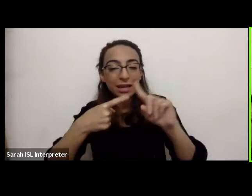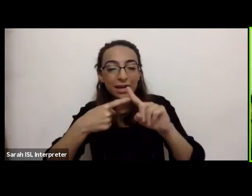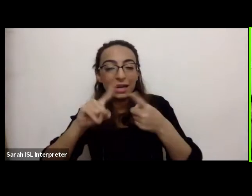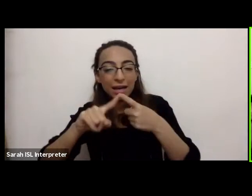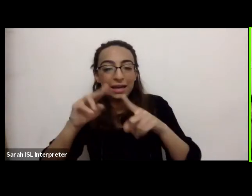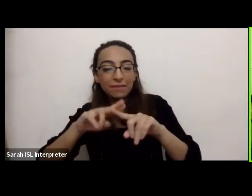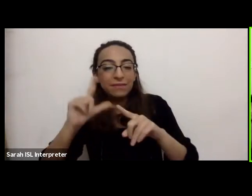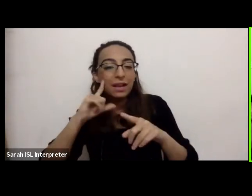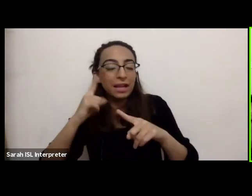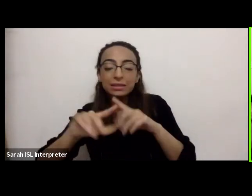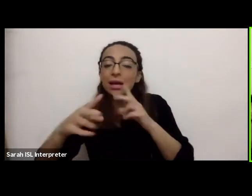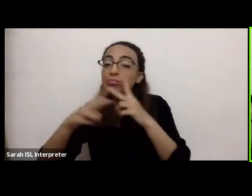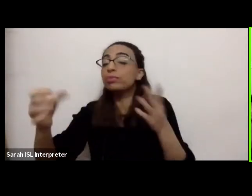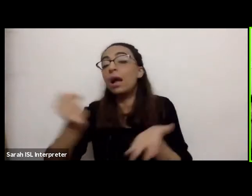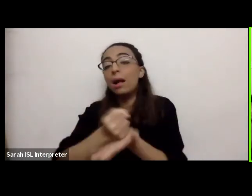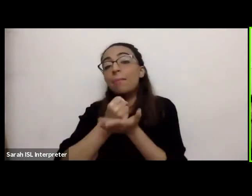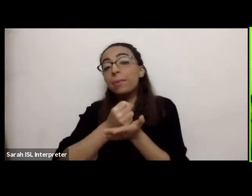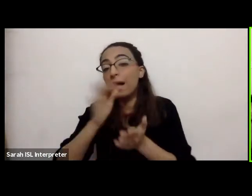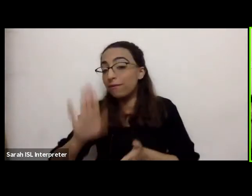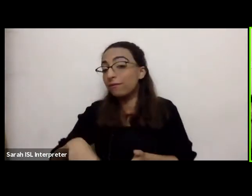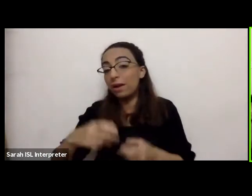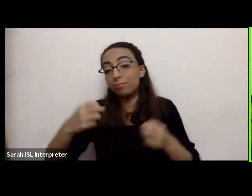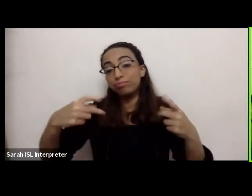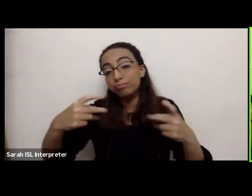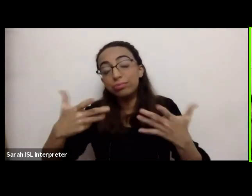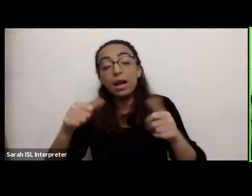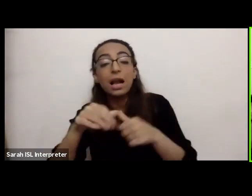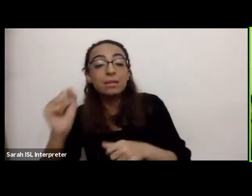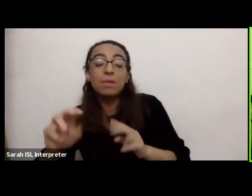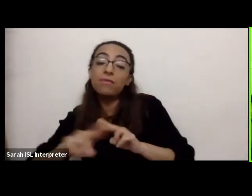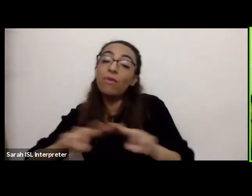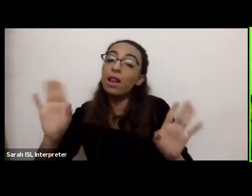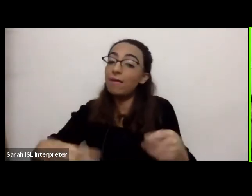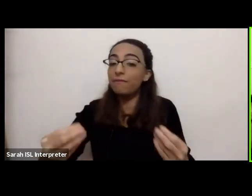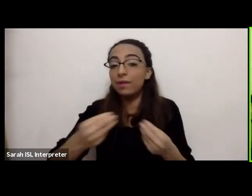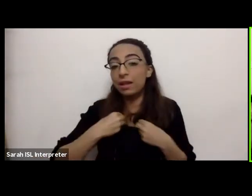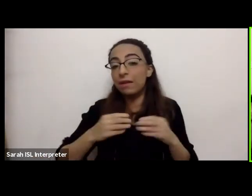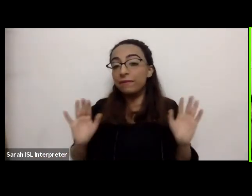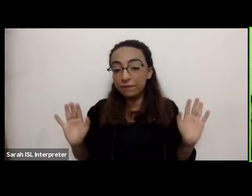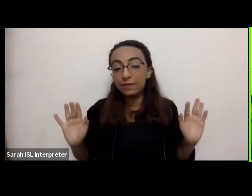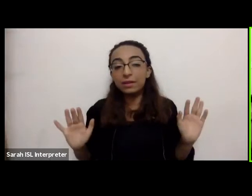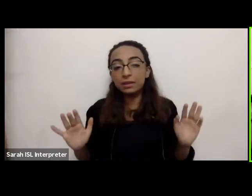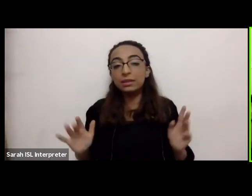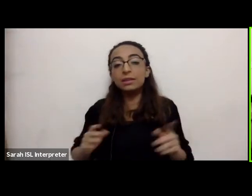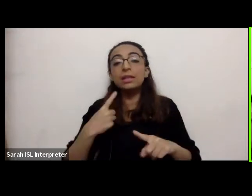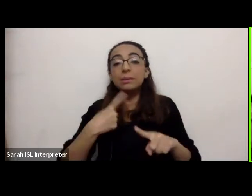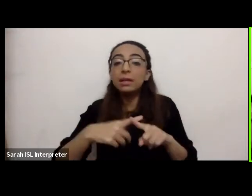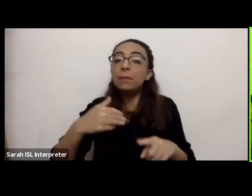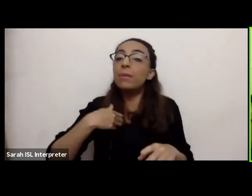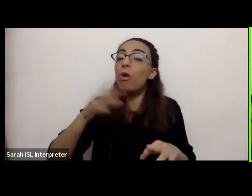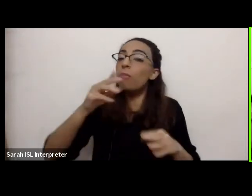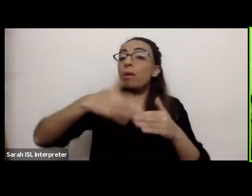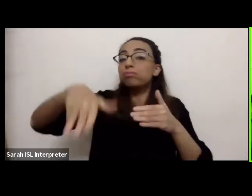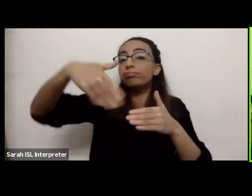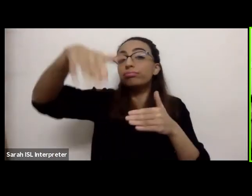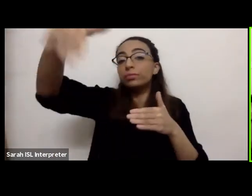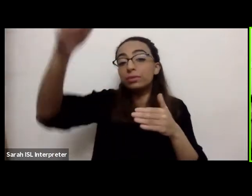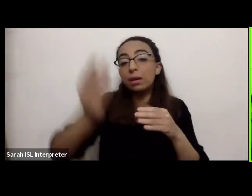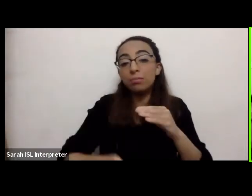actually help many of us during this period to be accessible. I'm sure as they move forward and